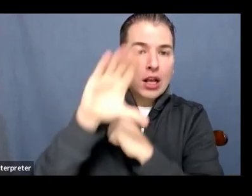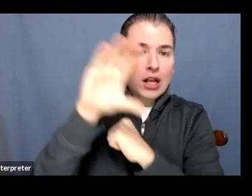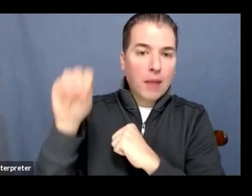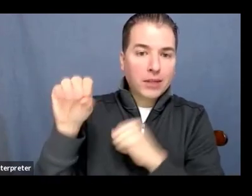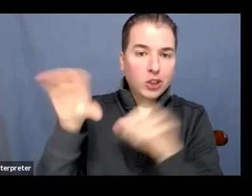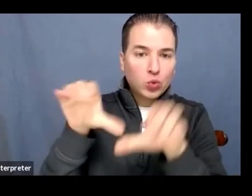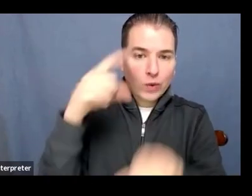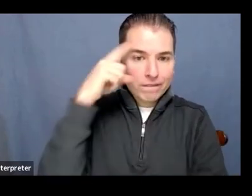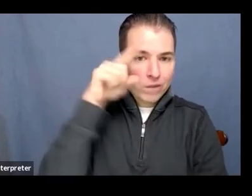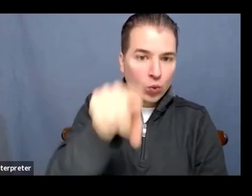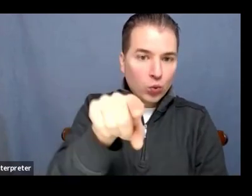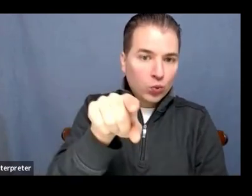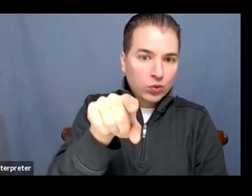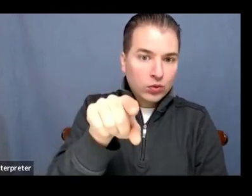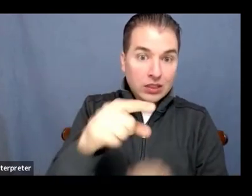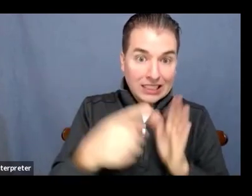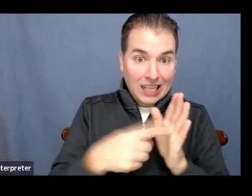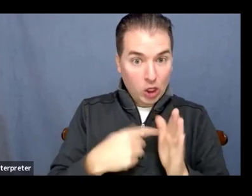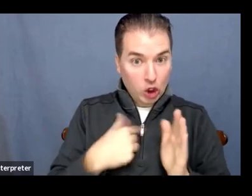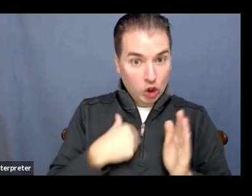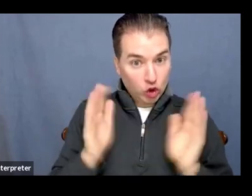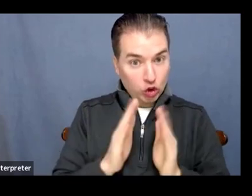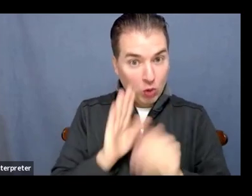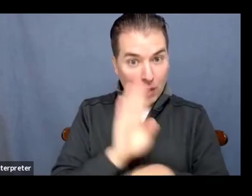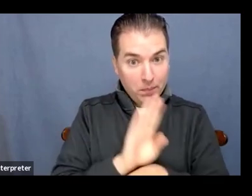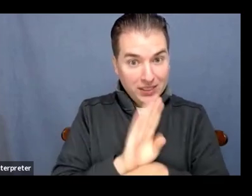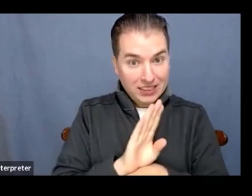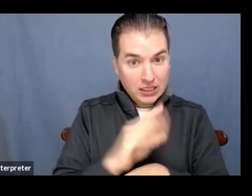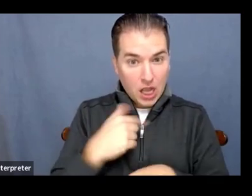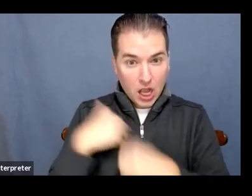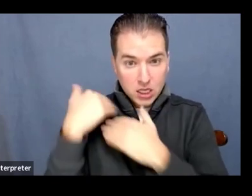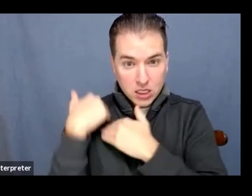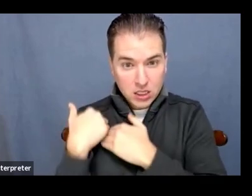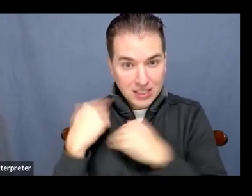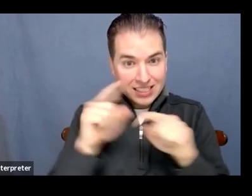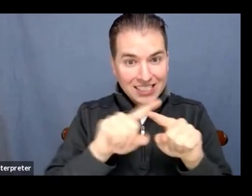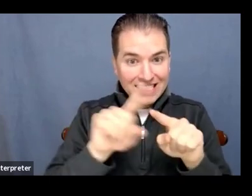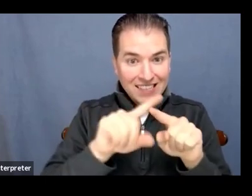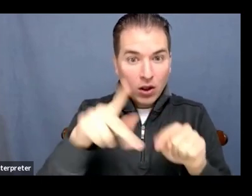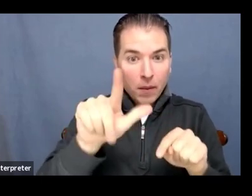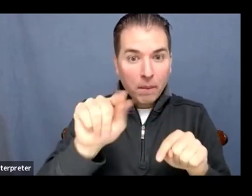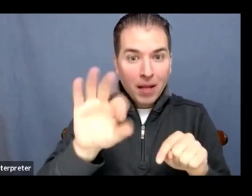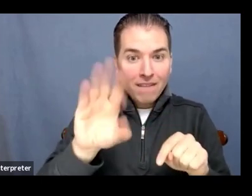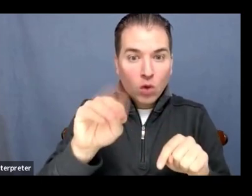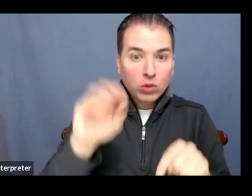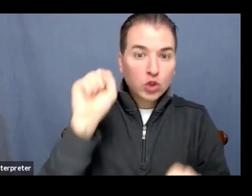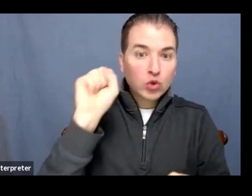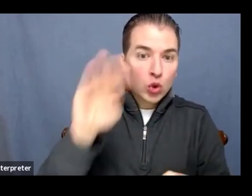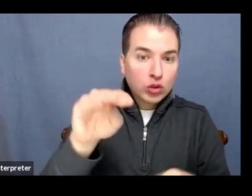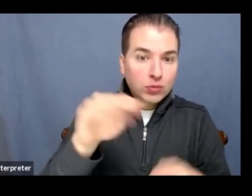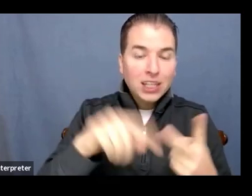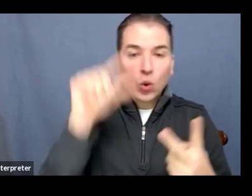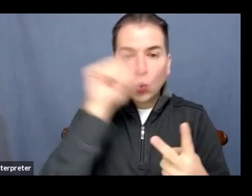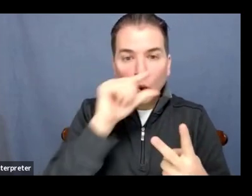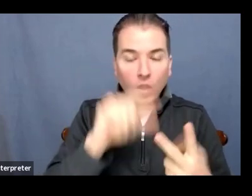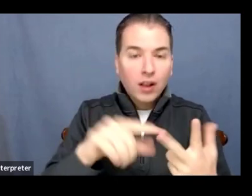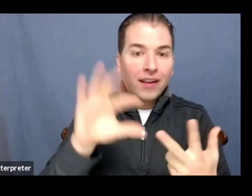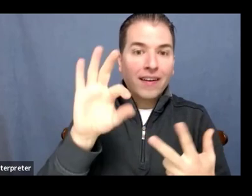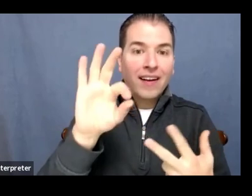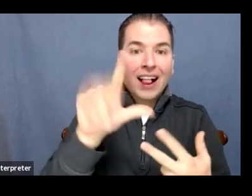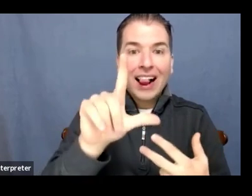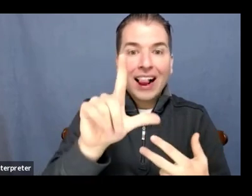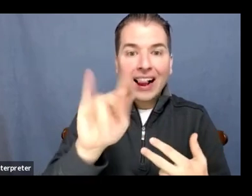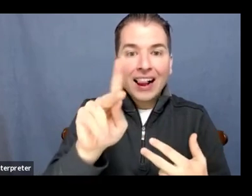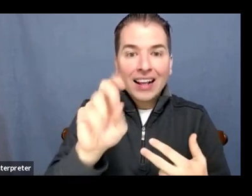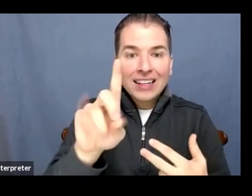It just becomes too much for a small business owner to manage the platforms, the complexities of platforms like Google or Facebook or LinkedIn for